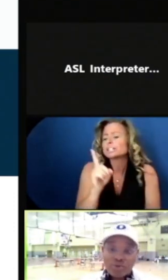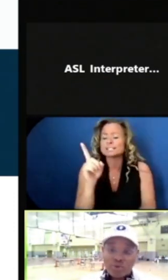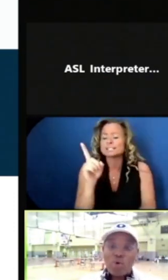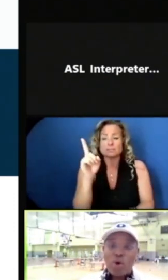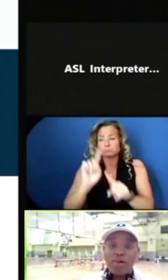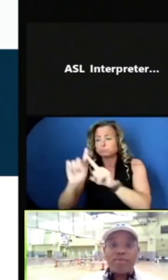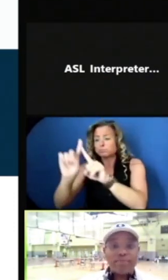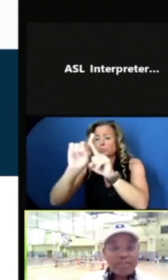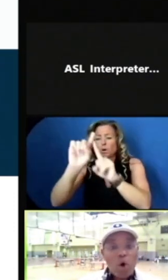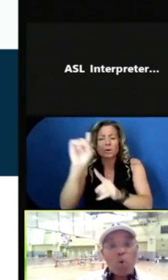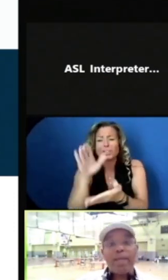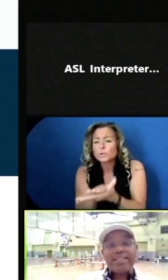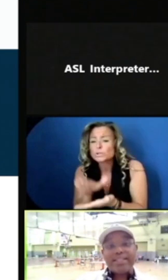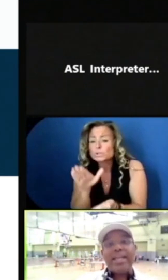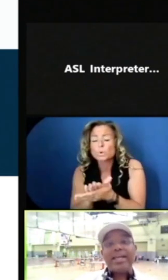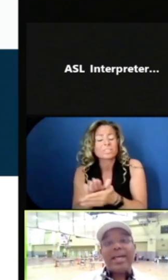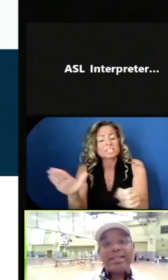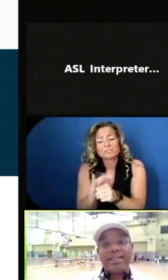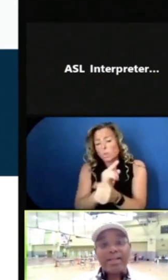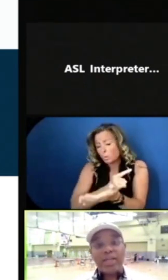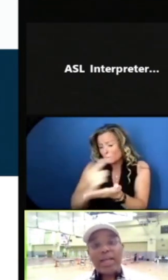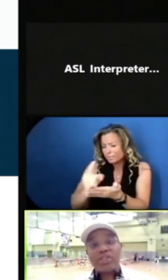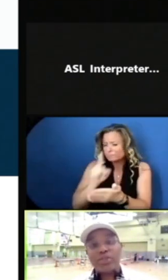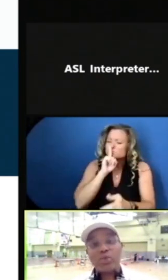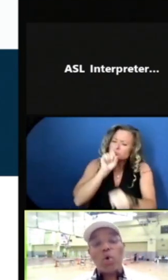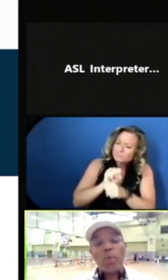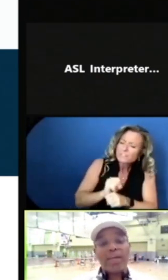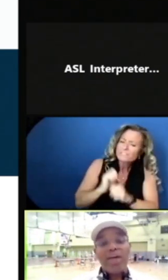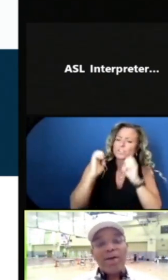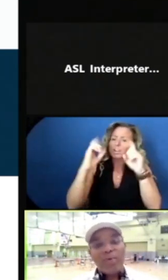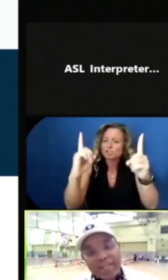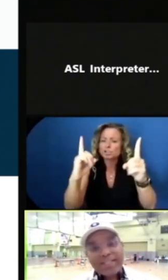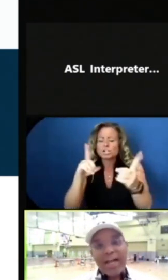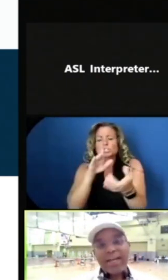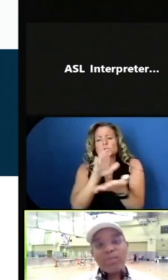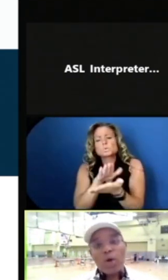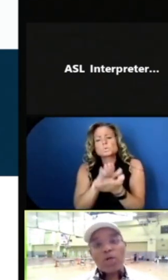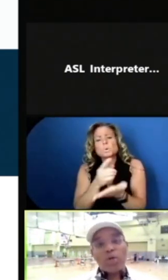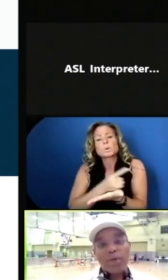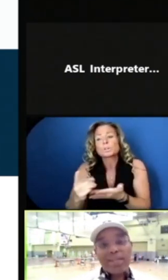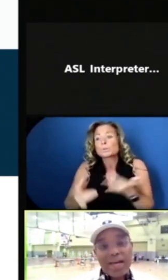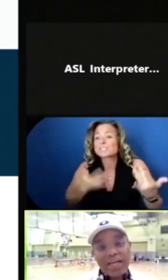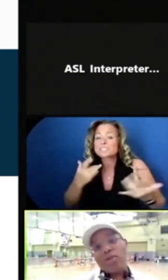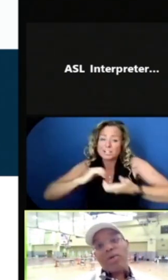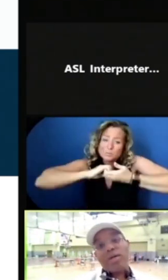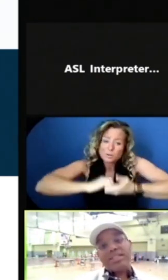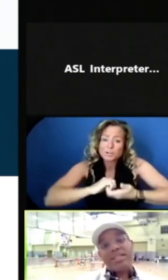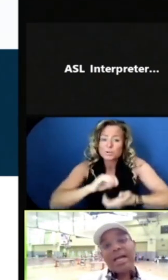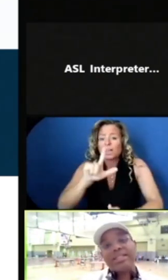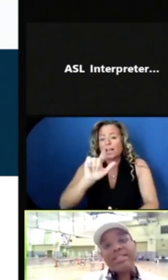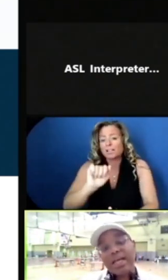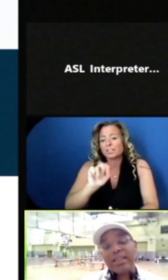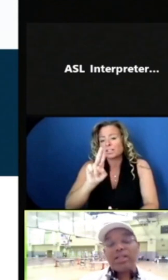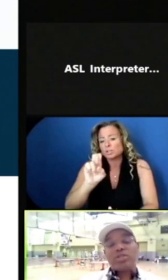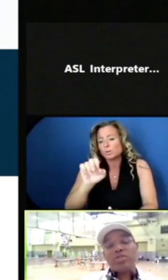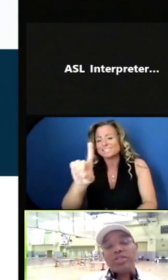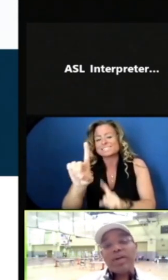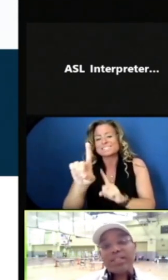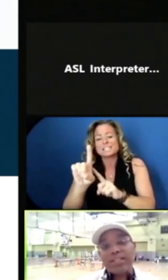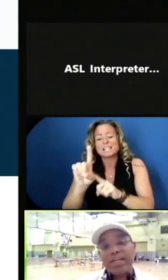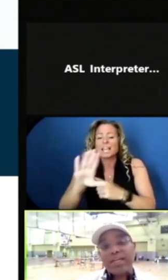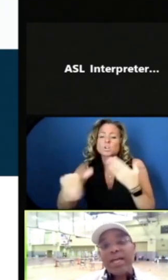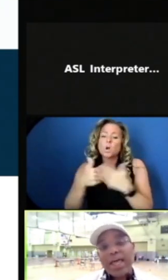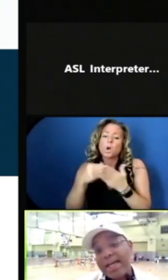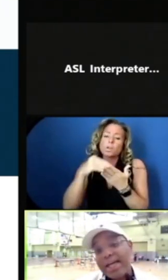they go to school. This whole week is dedicated to Education and School Week. We're excited to partner with LAUSD and to get their